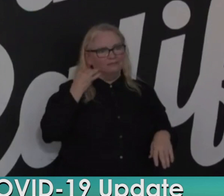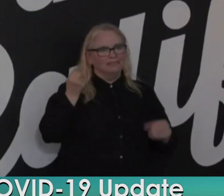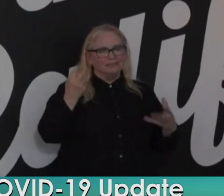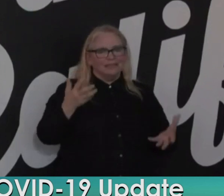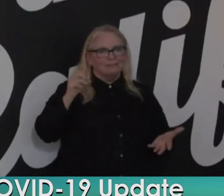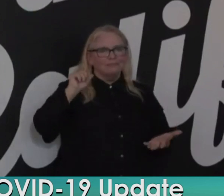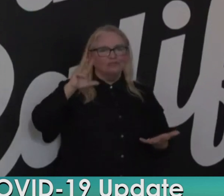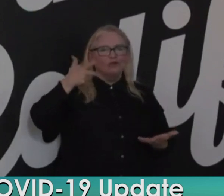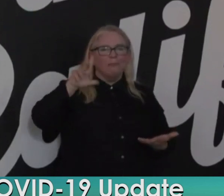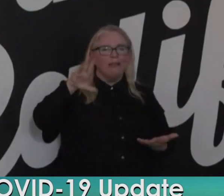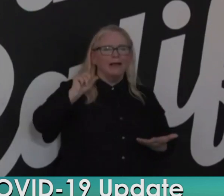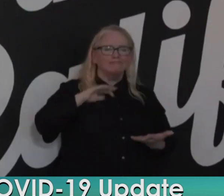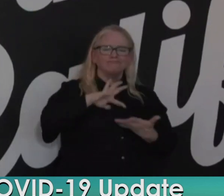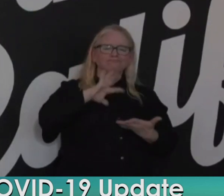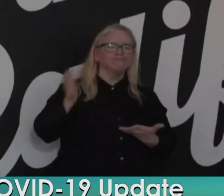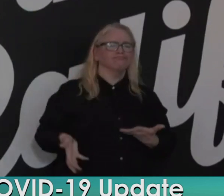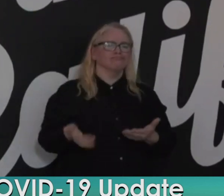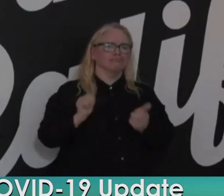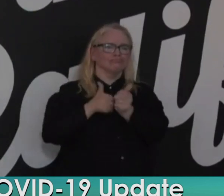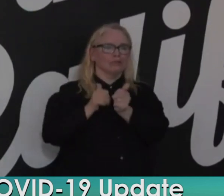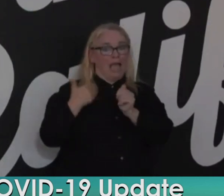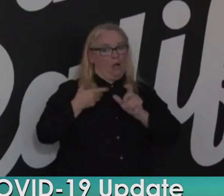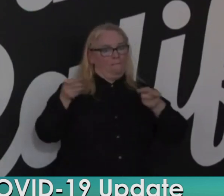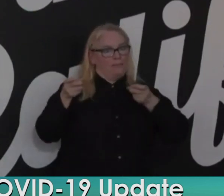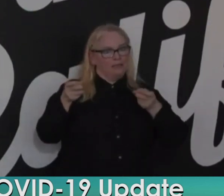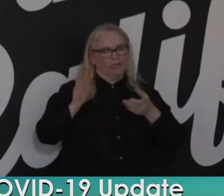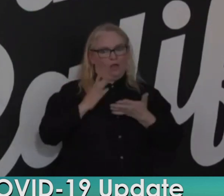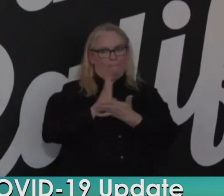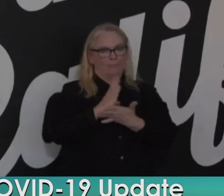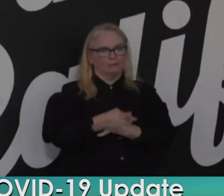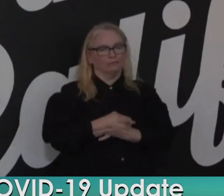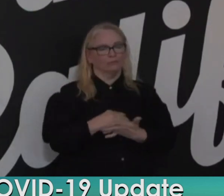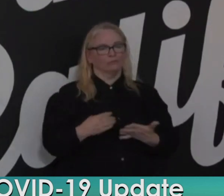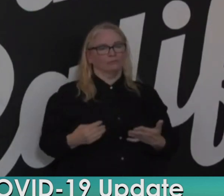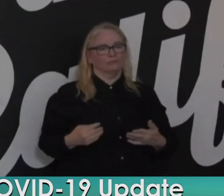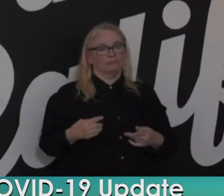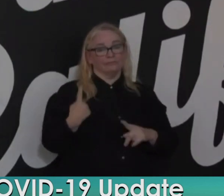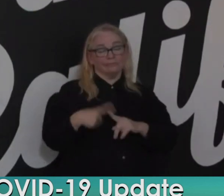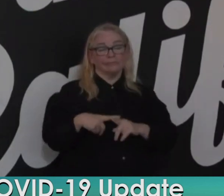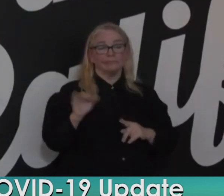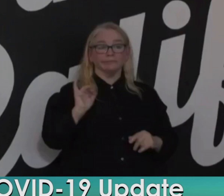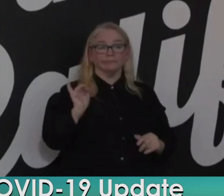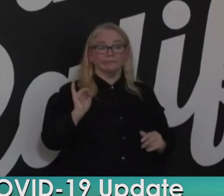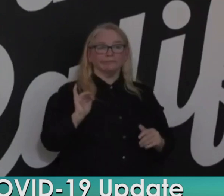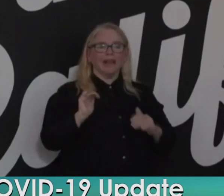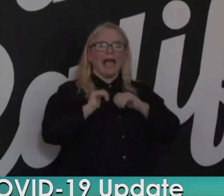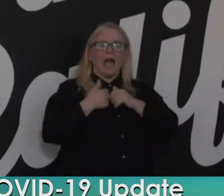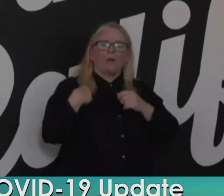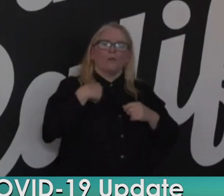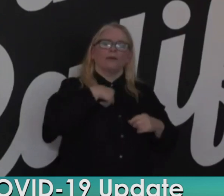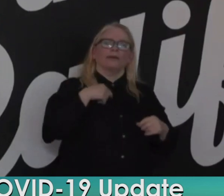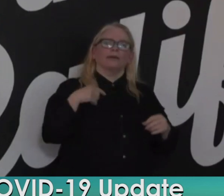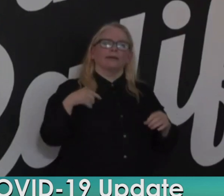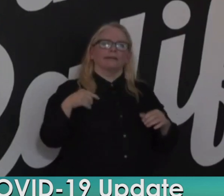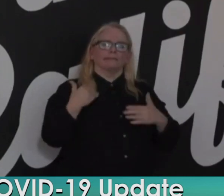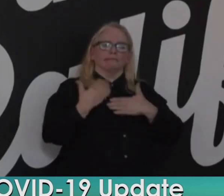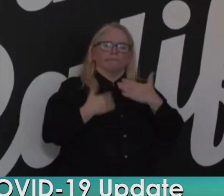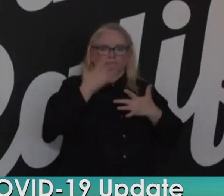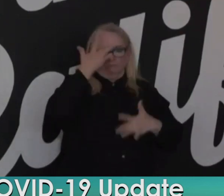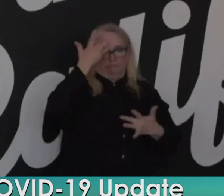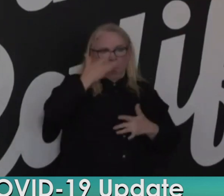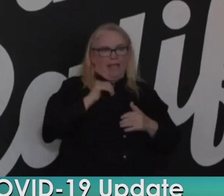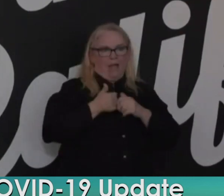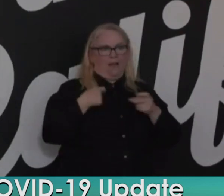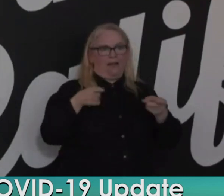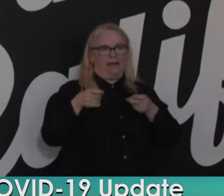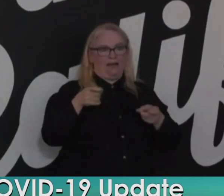considering the management of our budget, and considering the magnitude of this virus and its impact on our general fund. That will